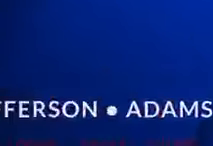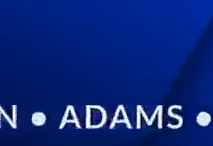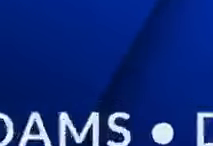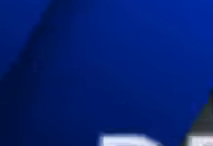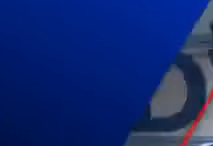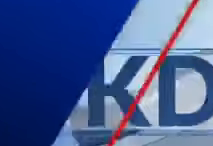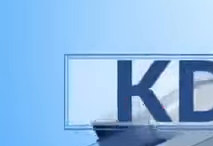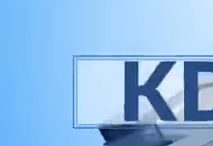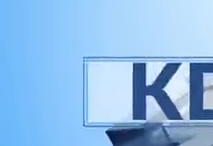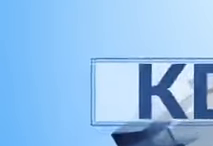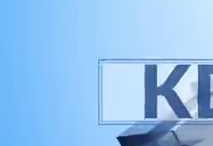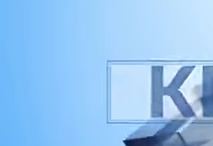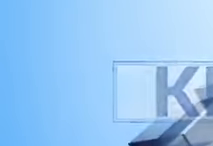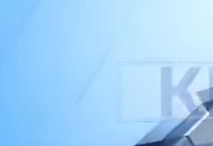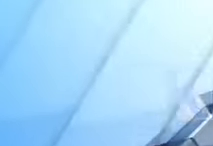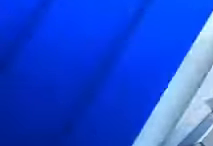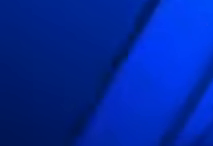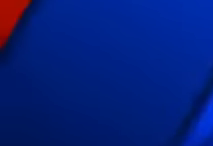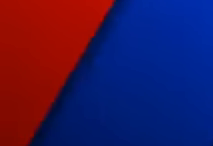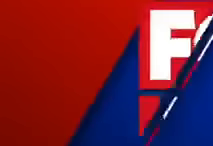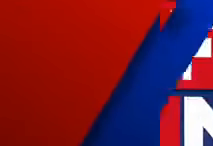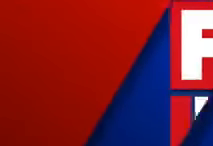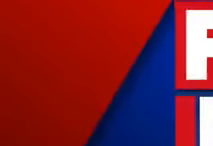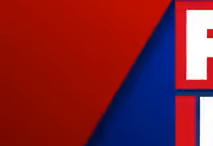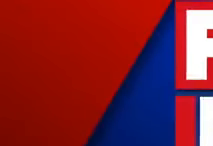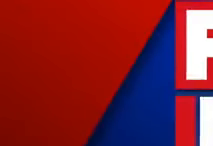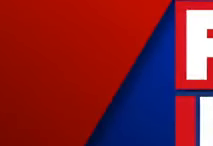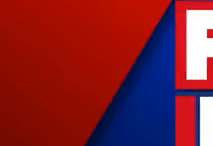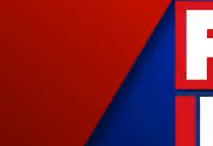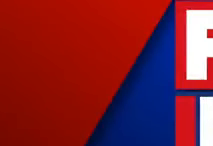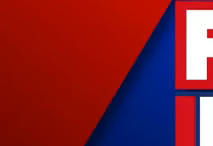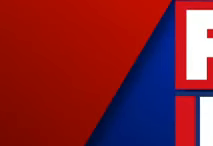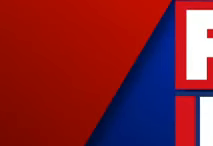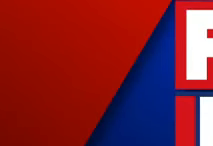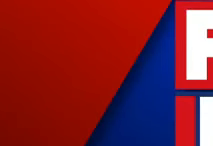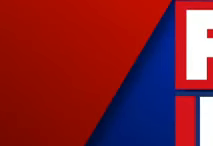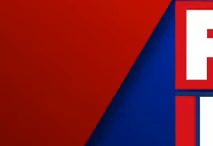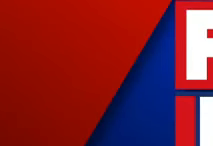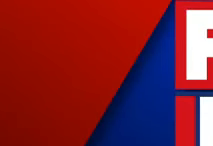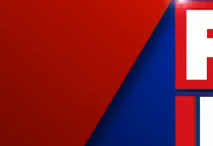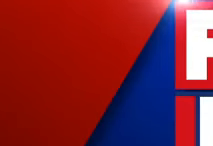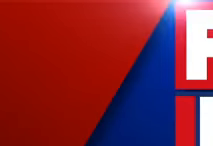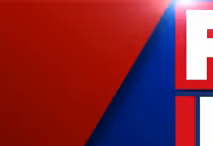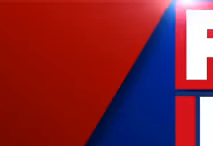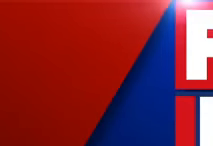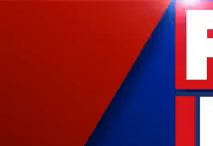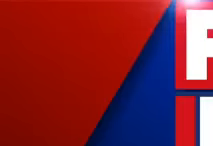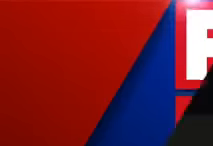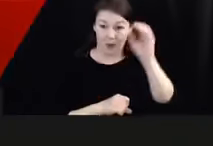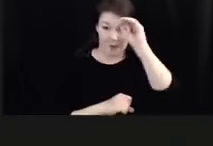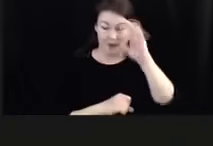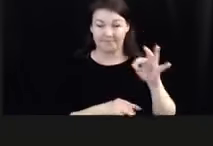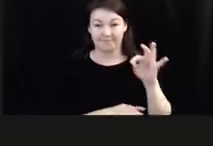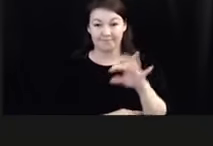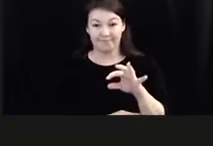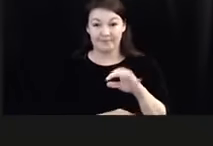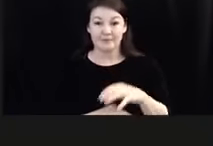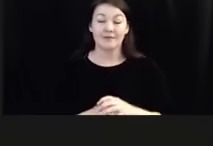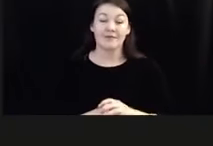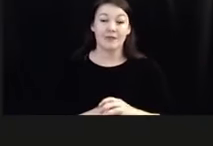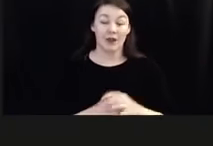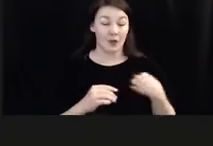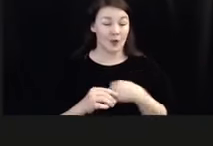live on KDVR.com and the Fox 31 app. This is Fox 31 Now.